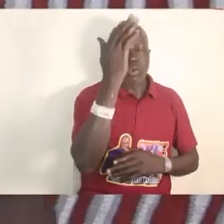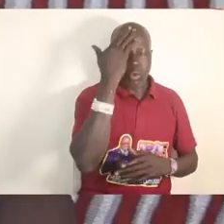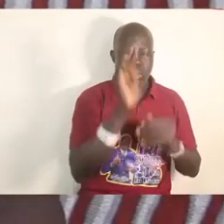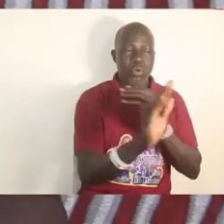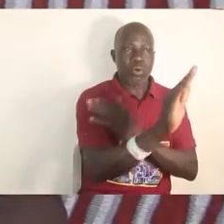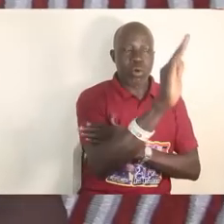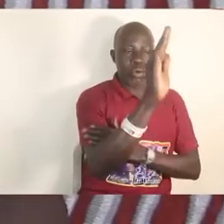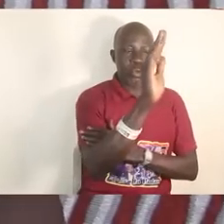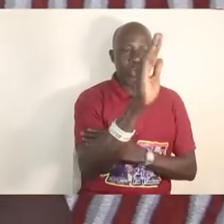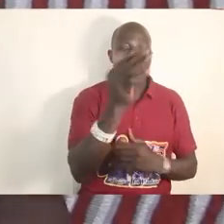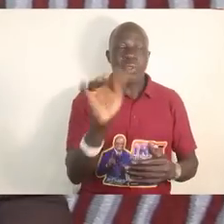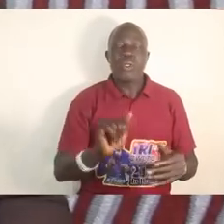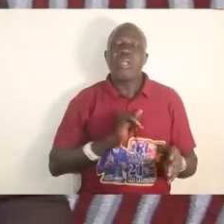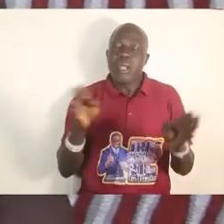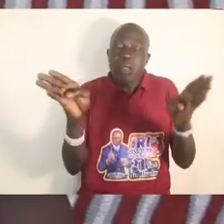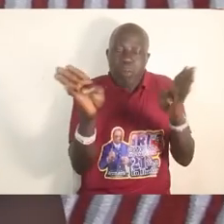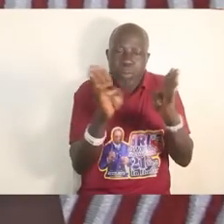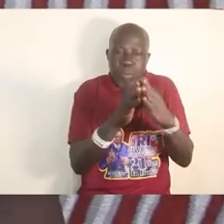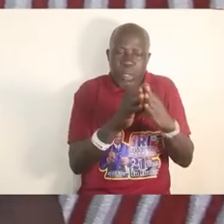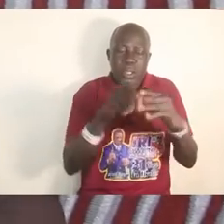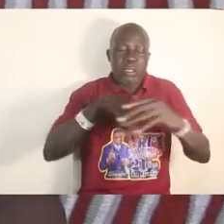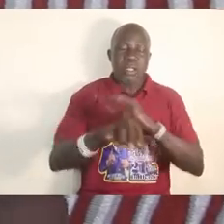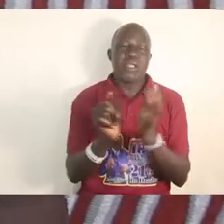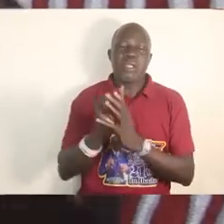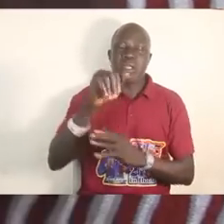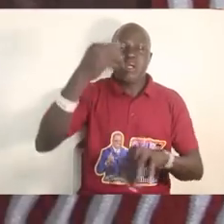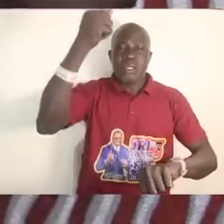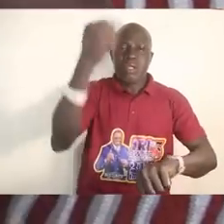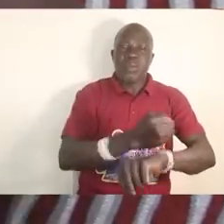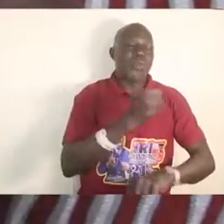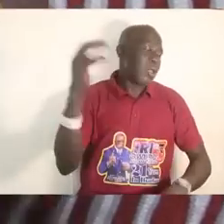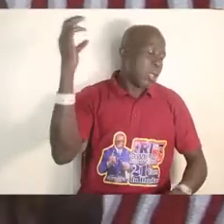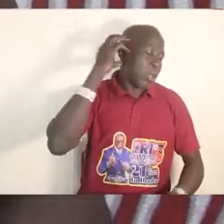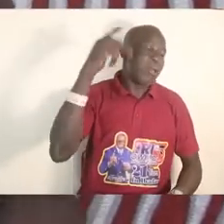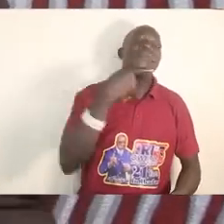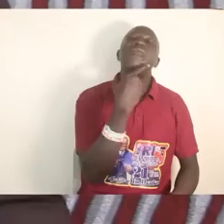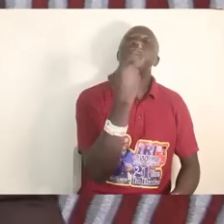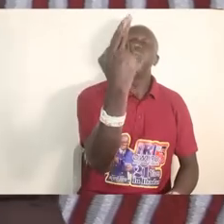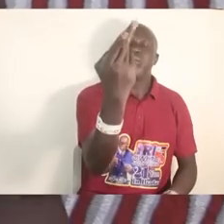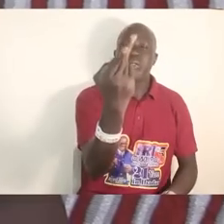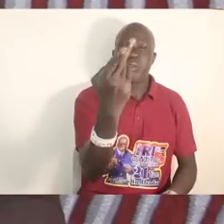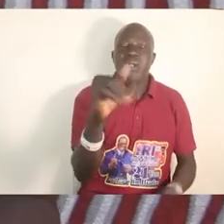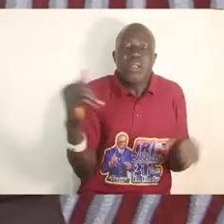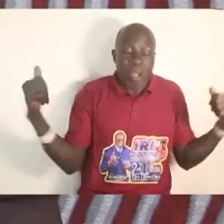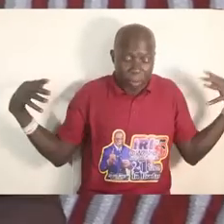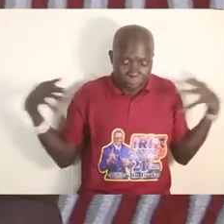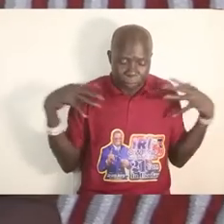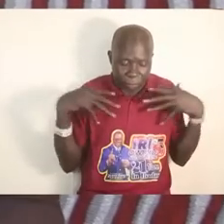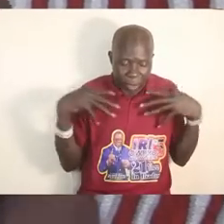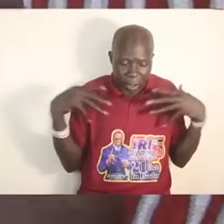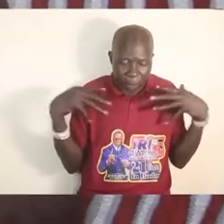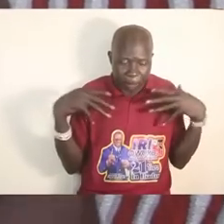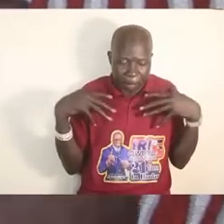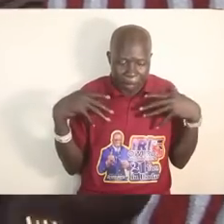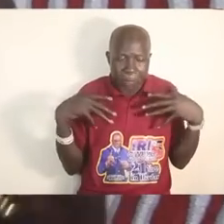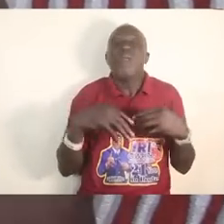They recognize God. Won pade re ni Sinai. They met him at Mount Sinai. Won gbo ohun re. They heard his voice. Eru ba won. They were